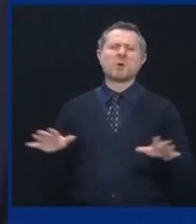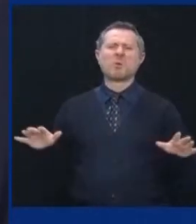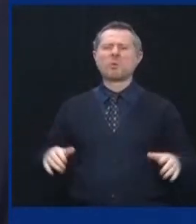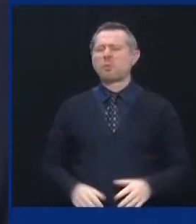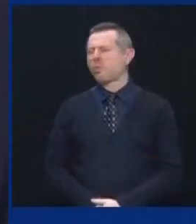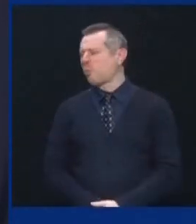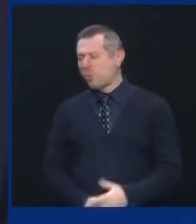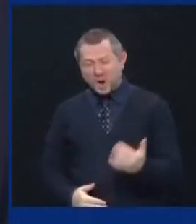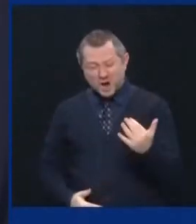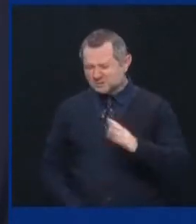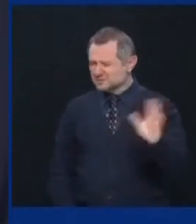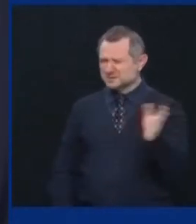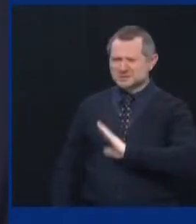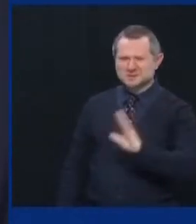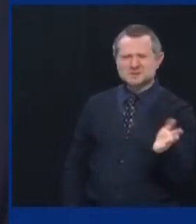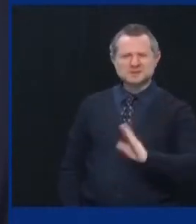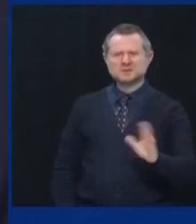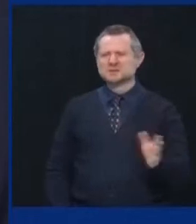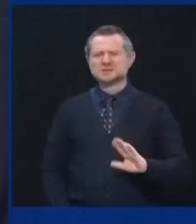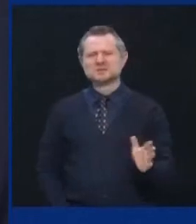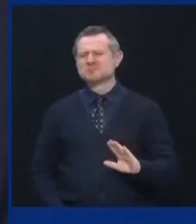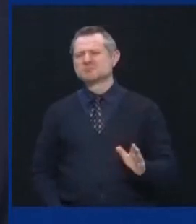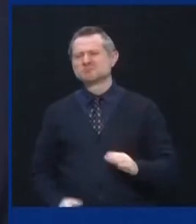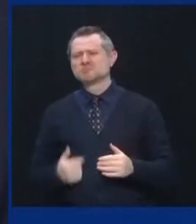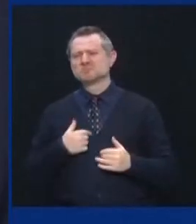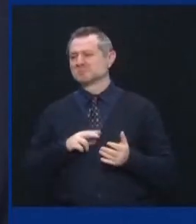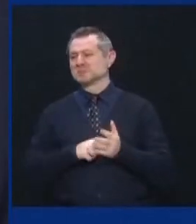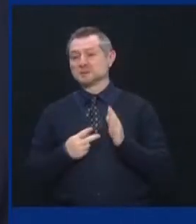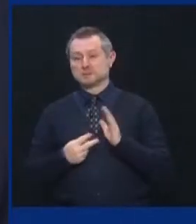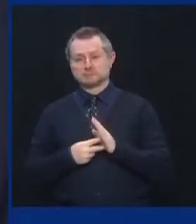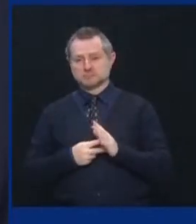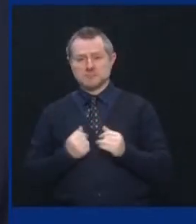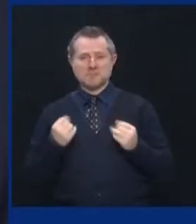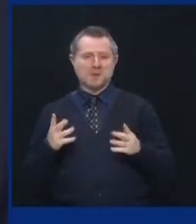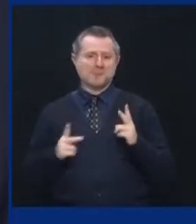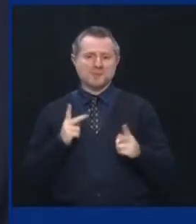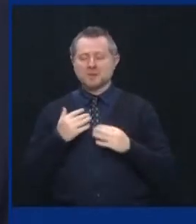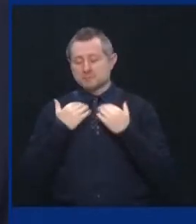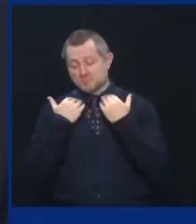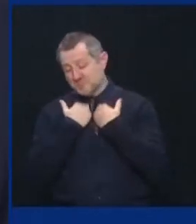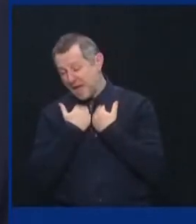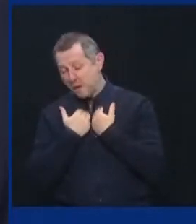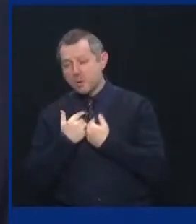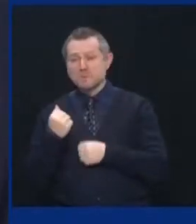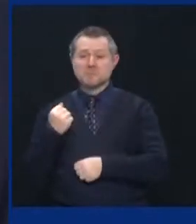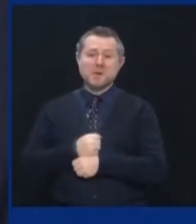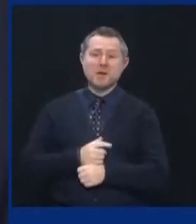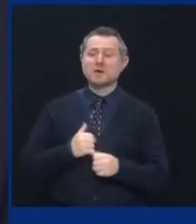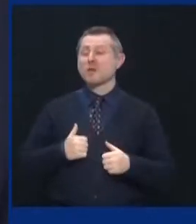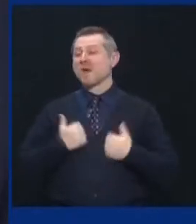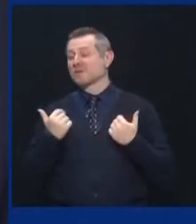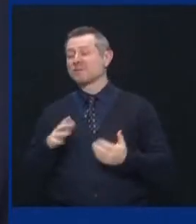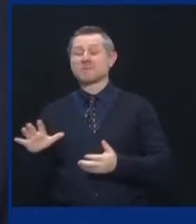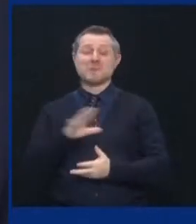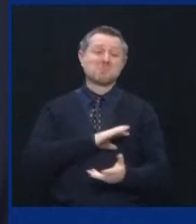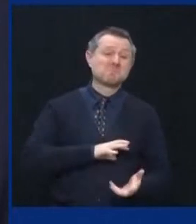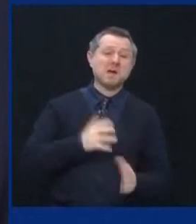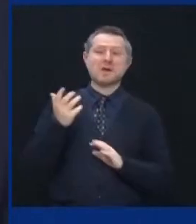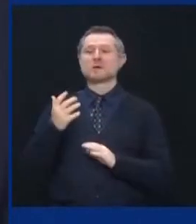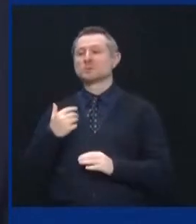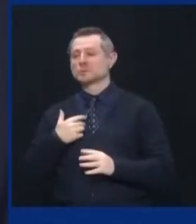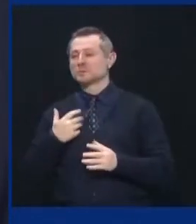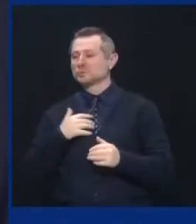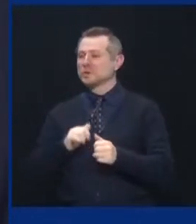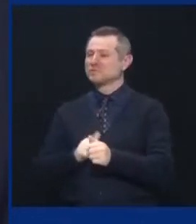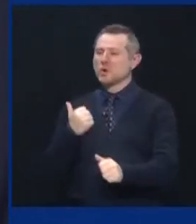going to really have to be digging through the rubble, my friend. And I'm in the business of trying to avoid